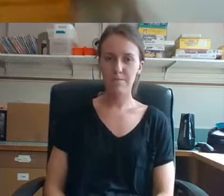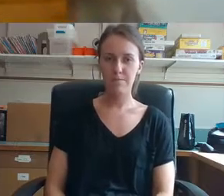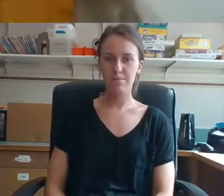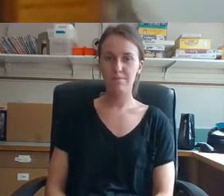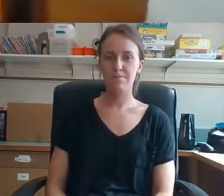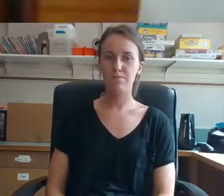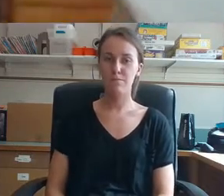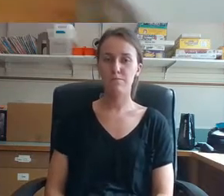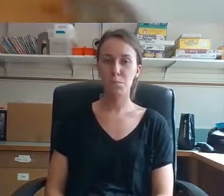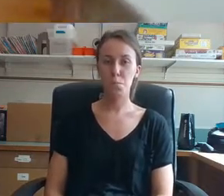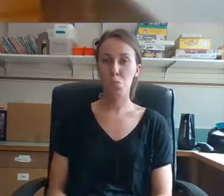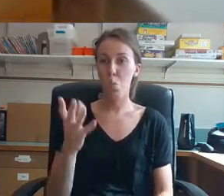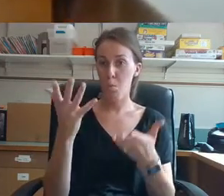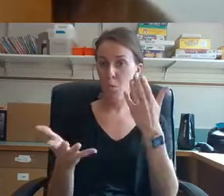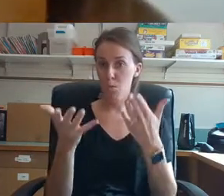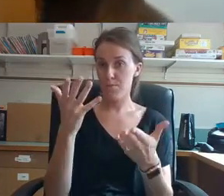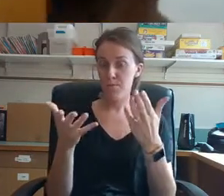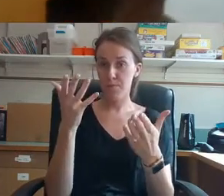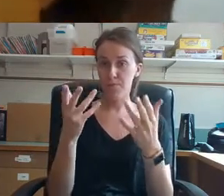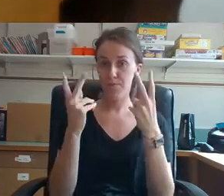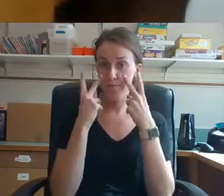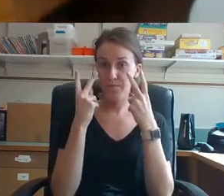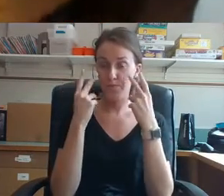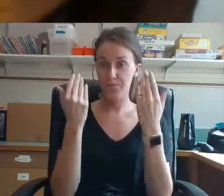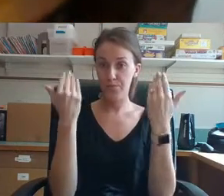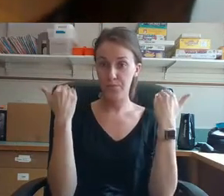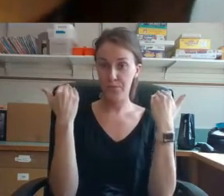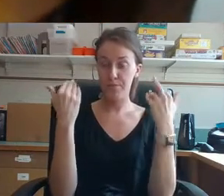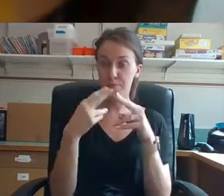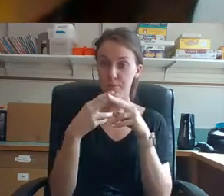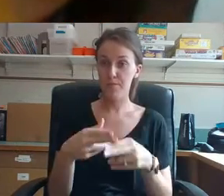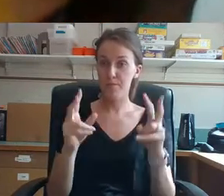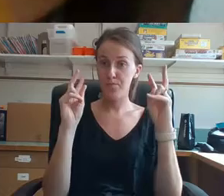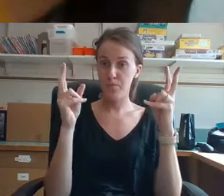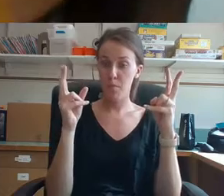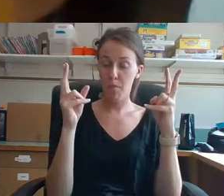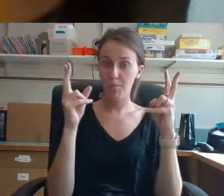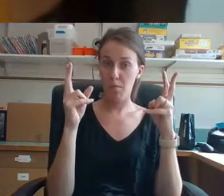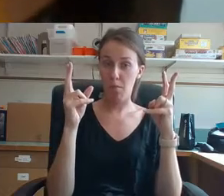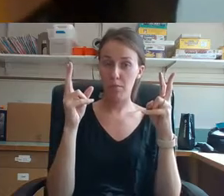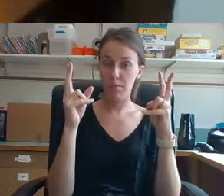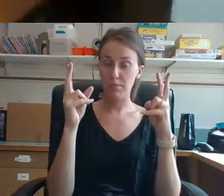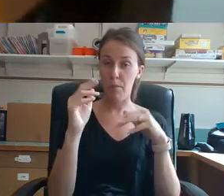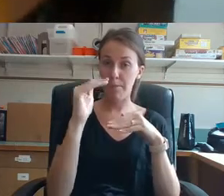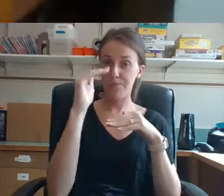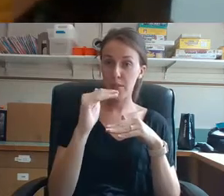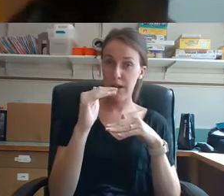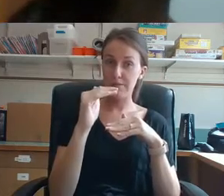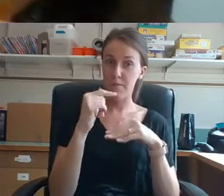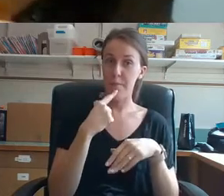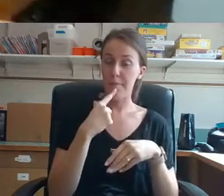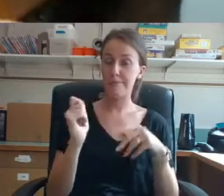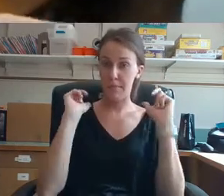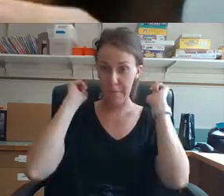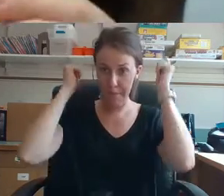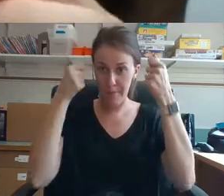You may have heard of this before. It's called Little Red Riding Hood.